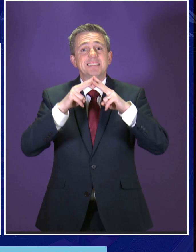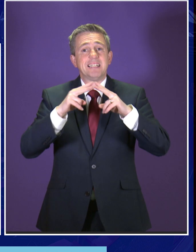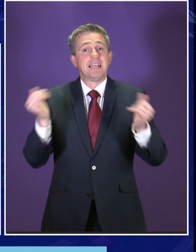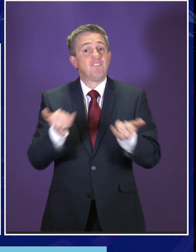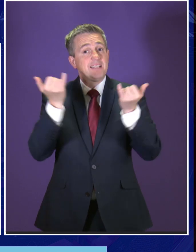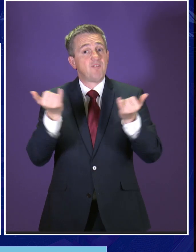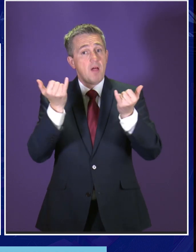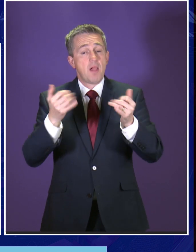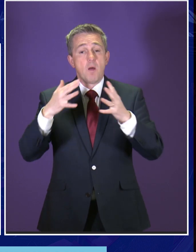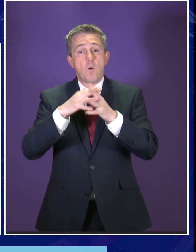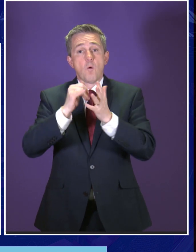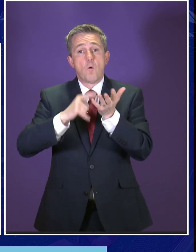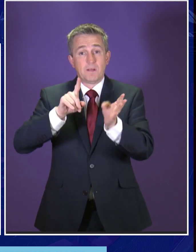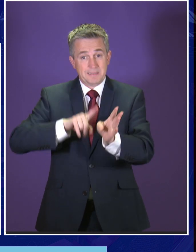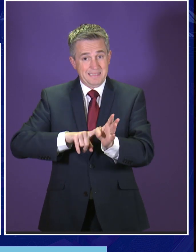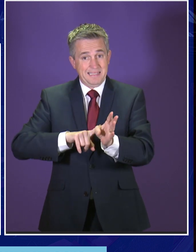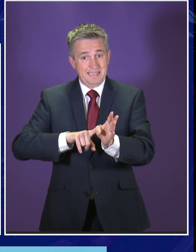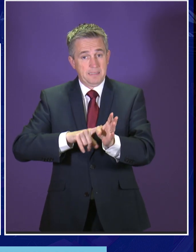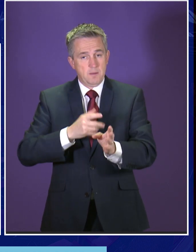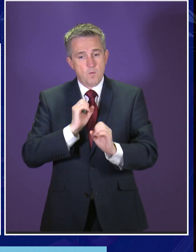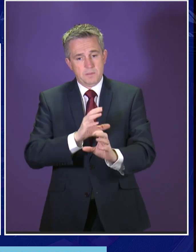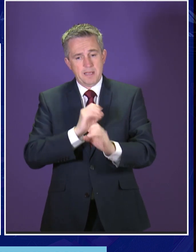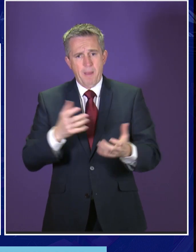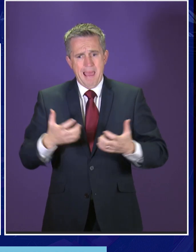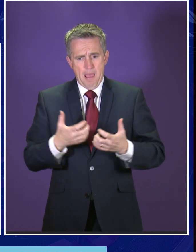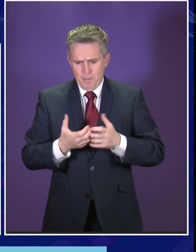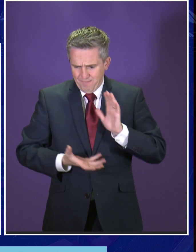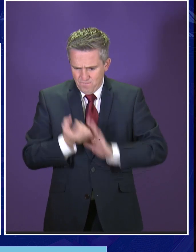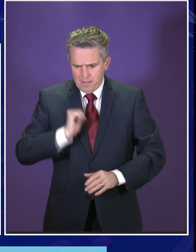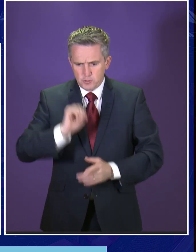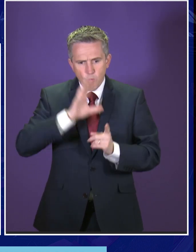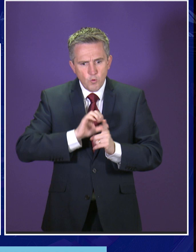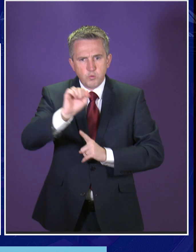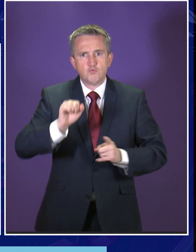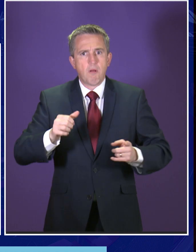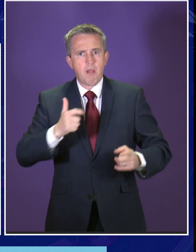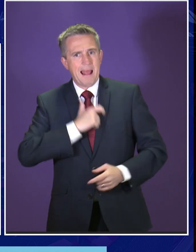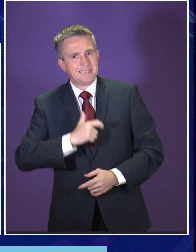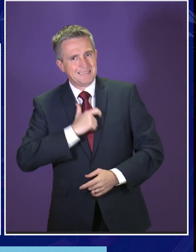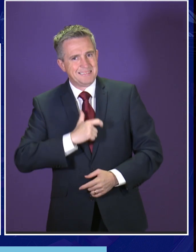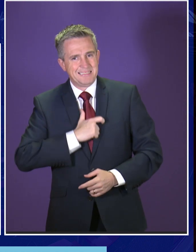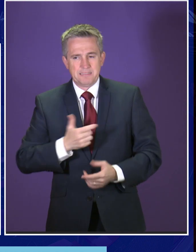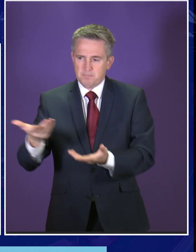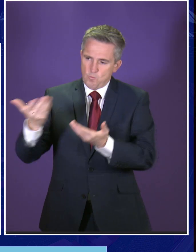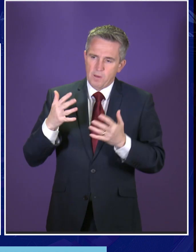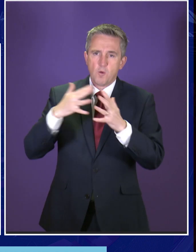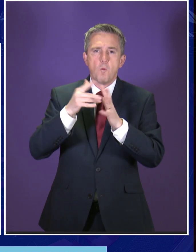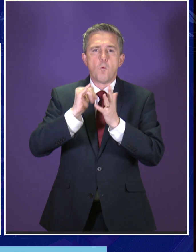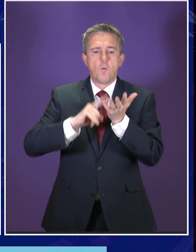Wesley will be talking about how he discovered his own culture and sense of identity through theatre. Wesley Enoch.